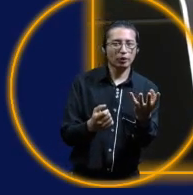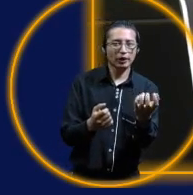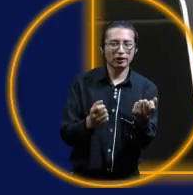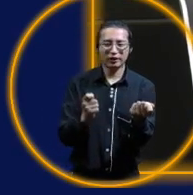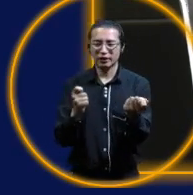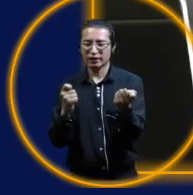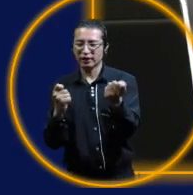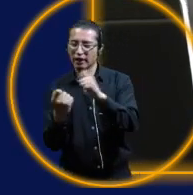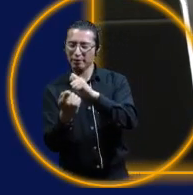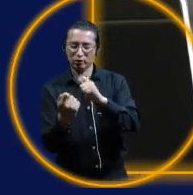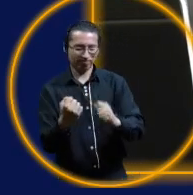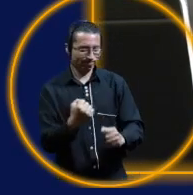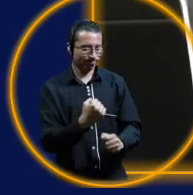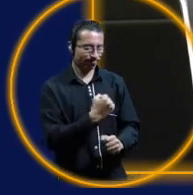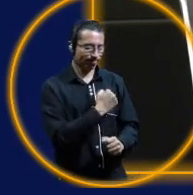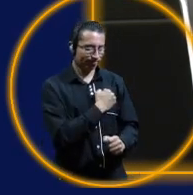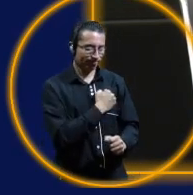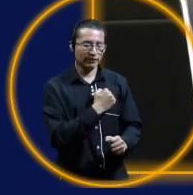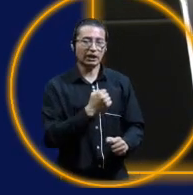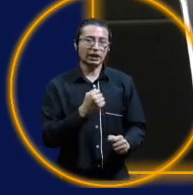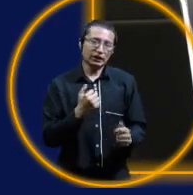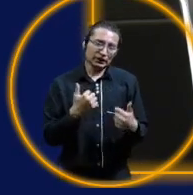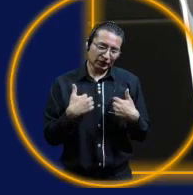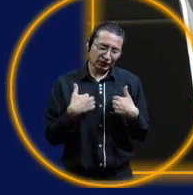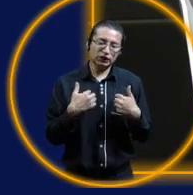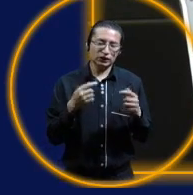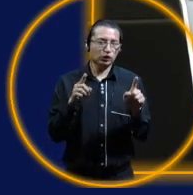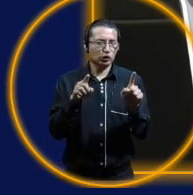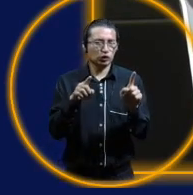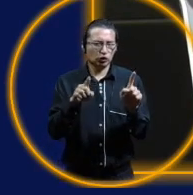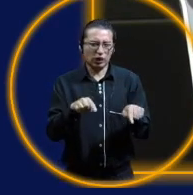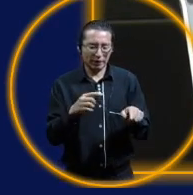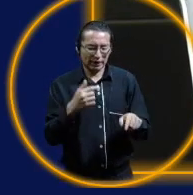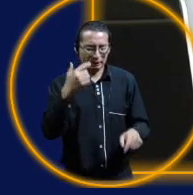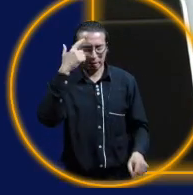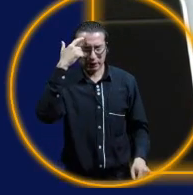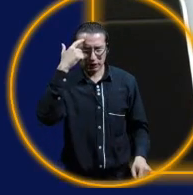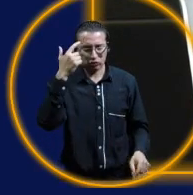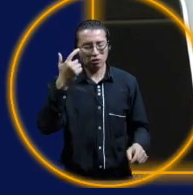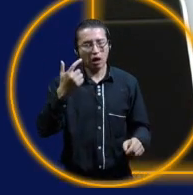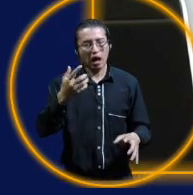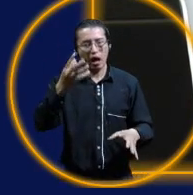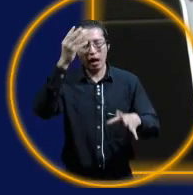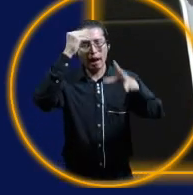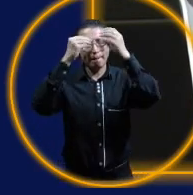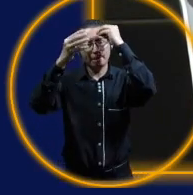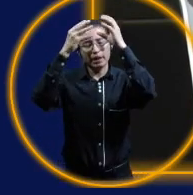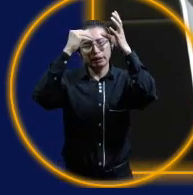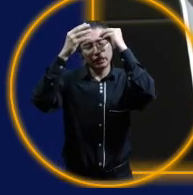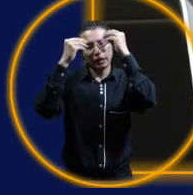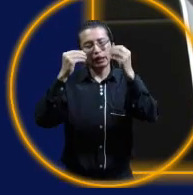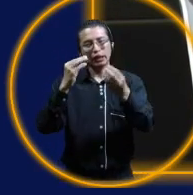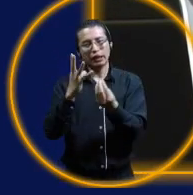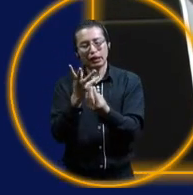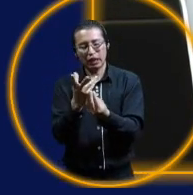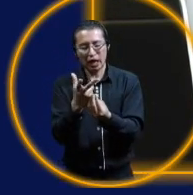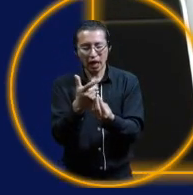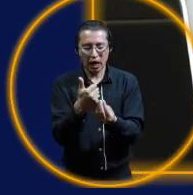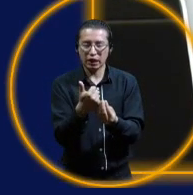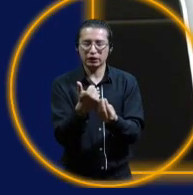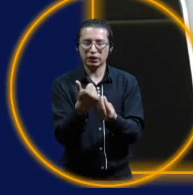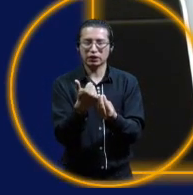I also think like learning an art in like a new medium can